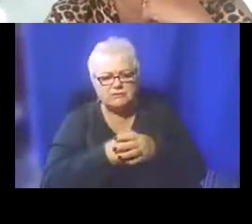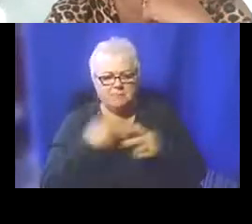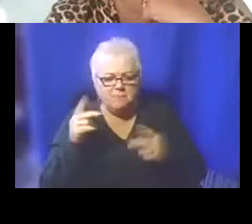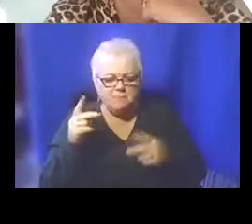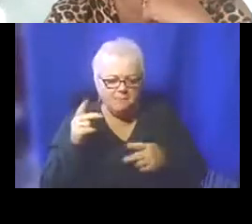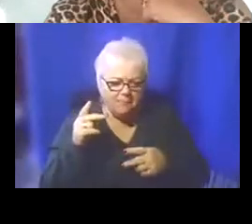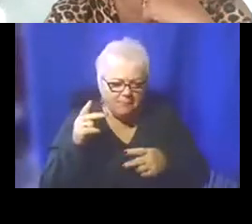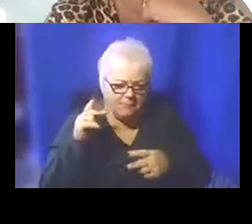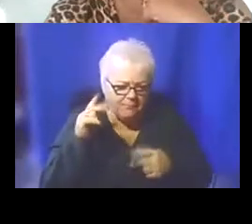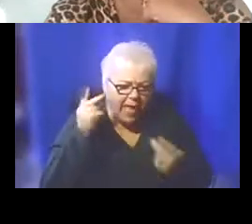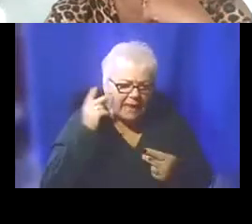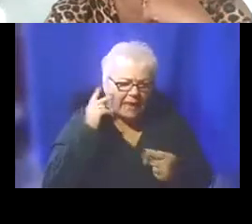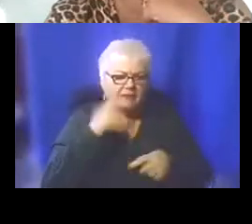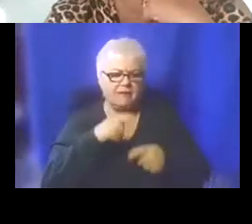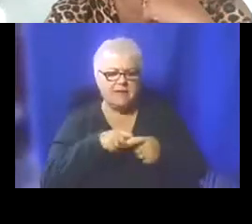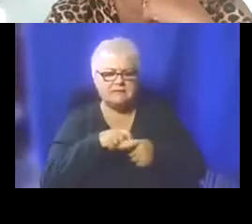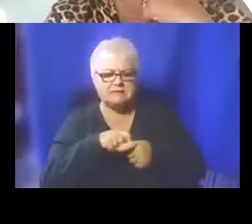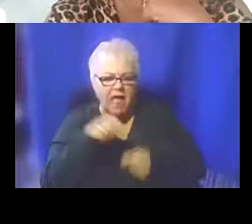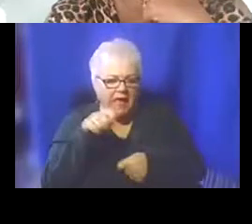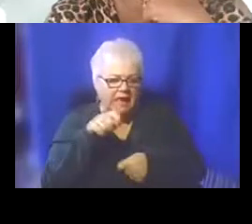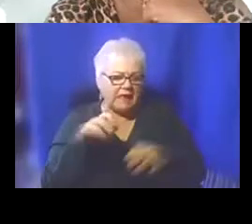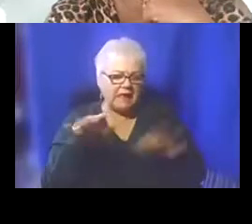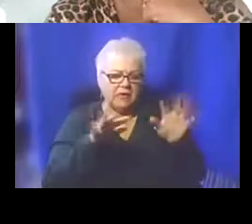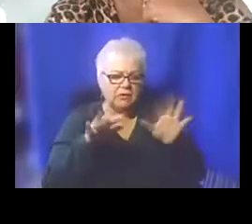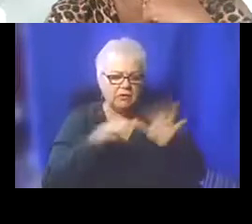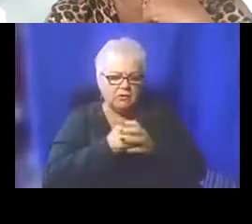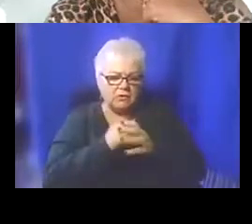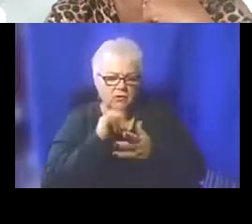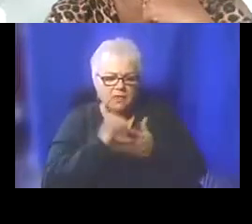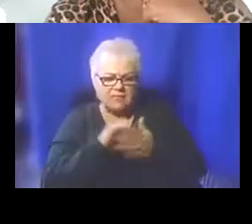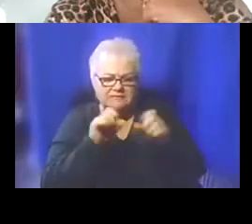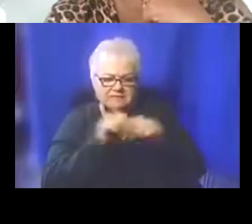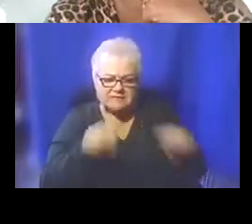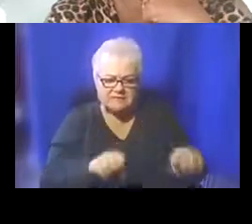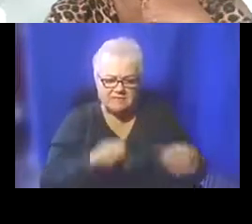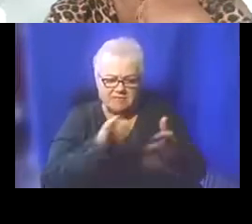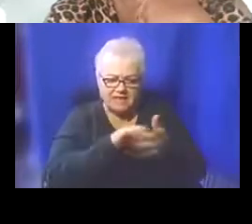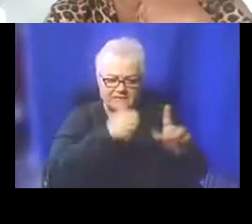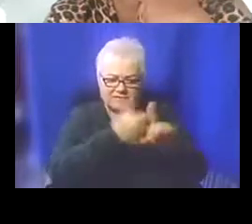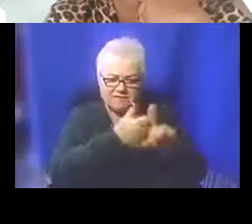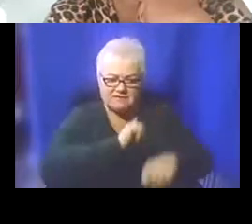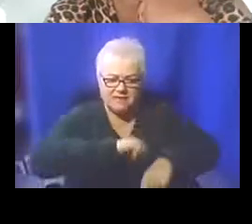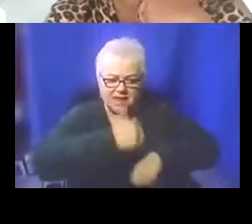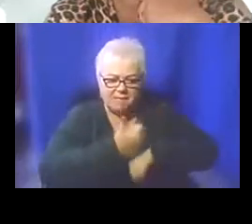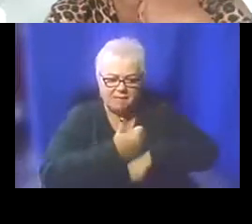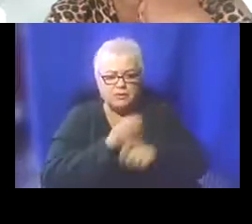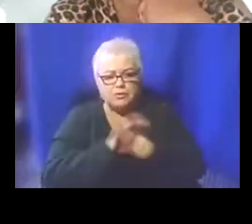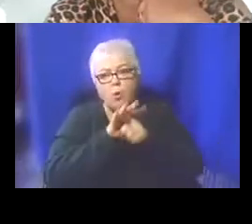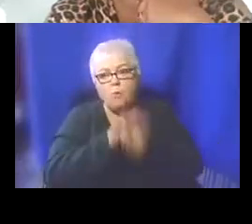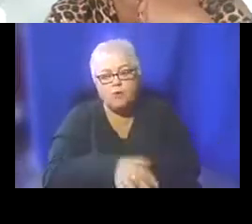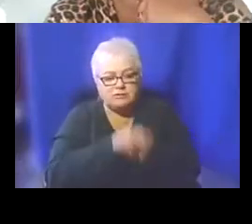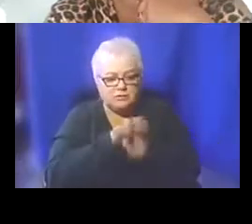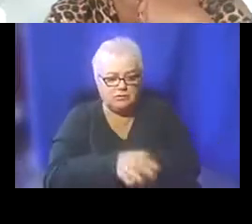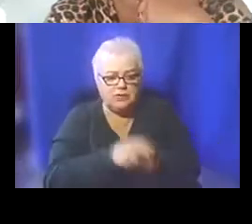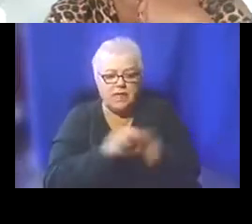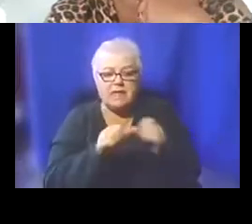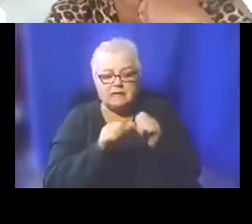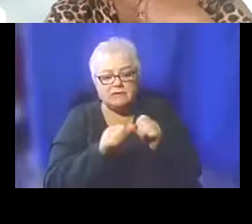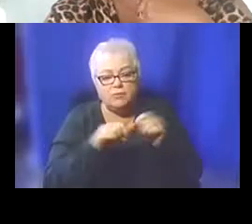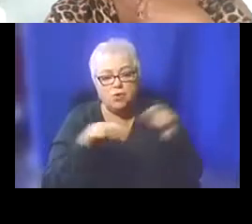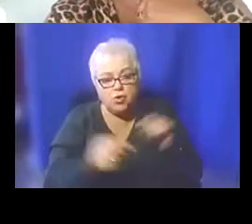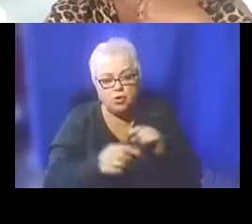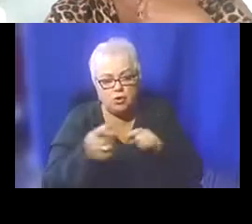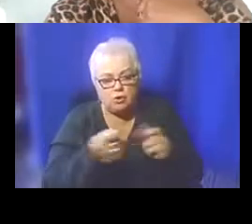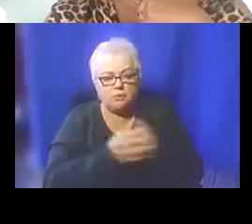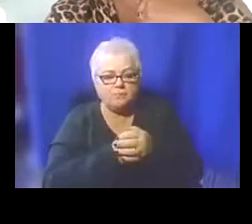anxiety. And we also have to deal with the fact that you have a system that is set up to oppress you and to continue to injure you. Both those things have to